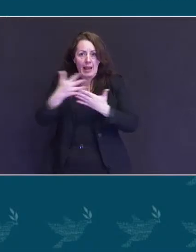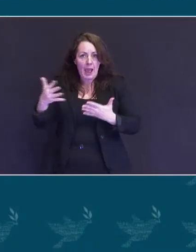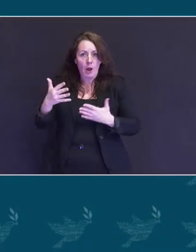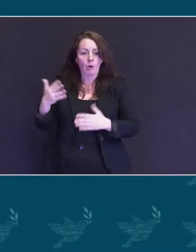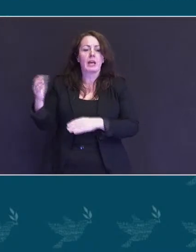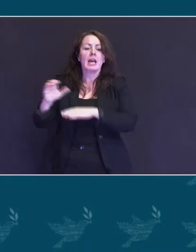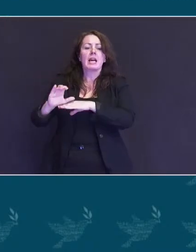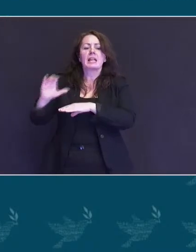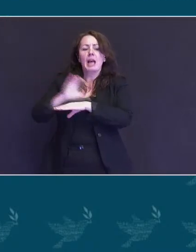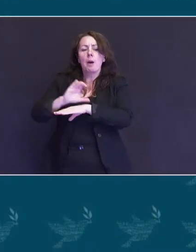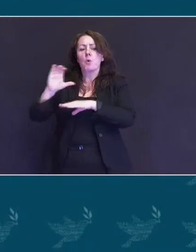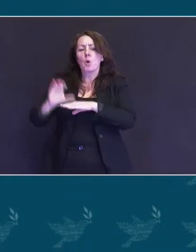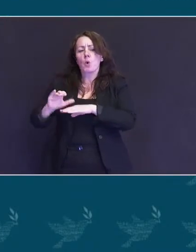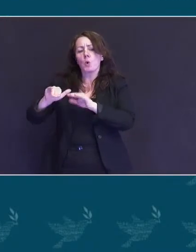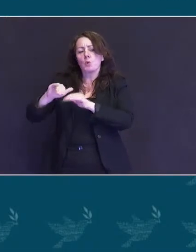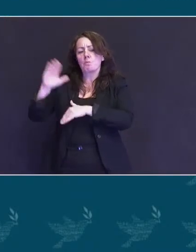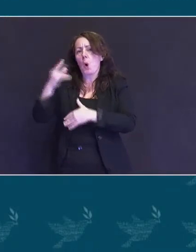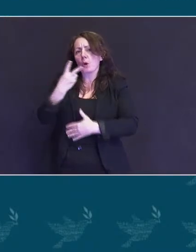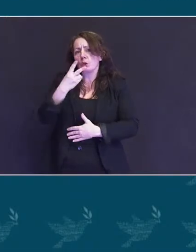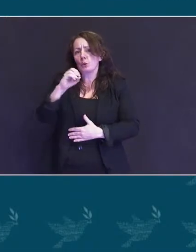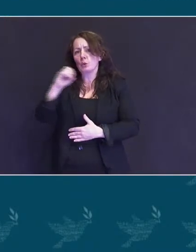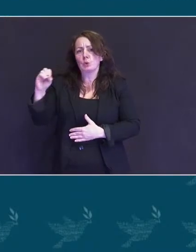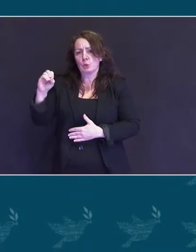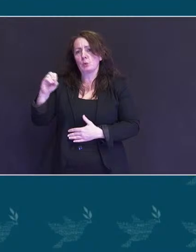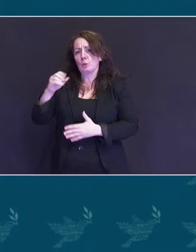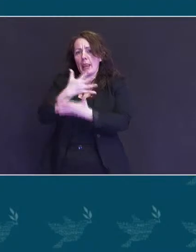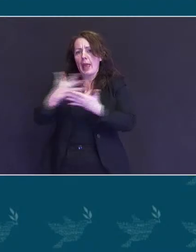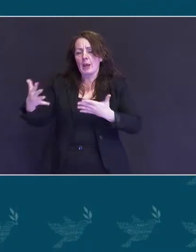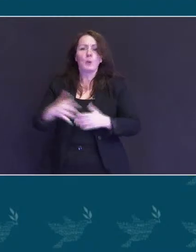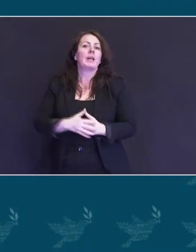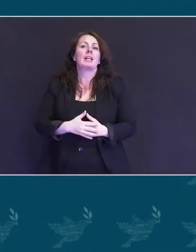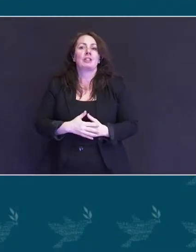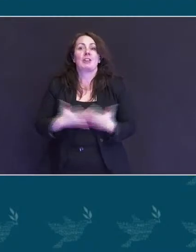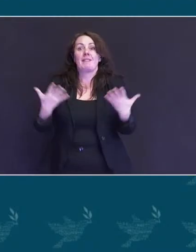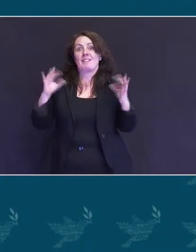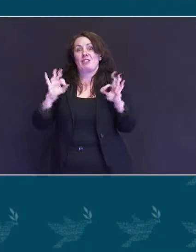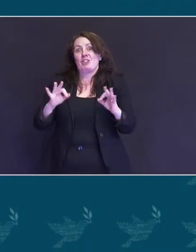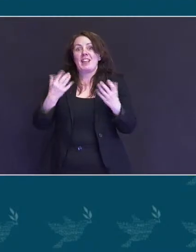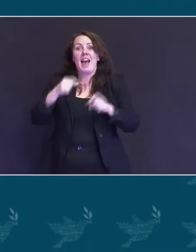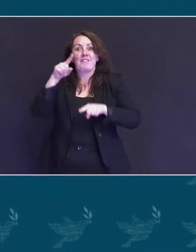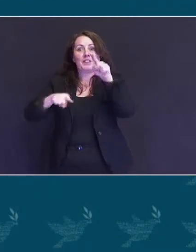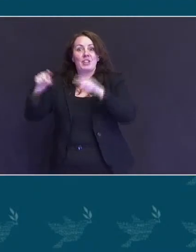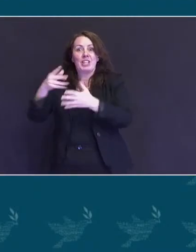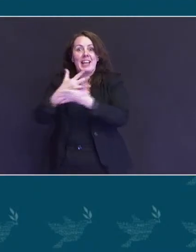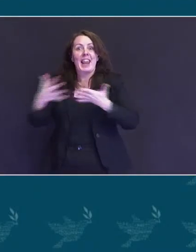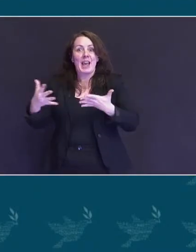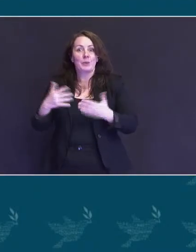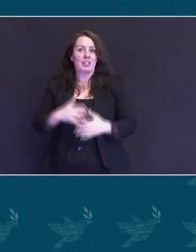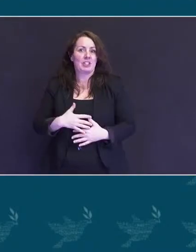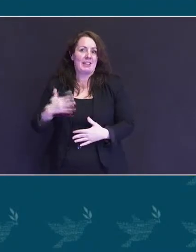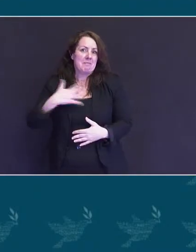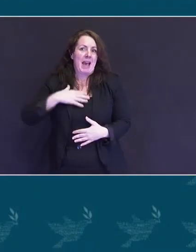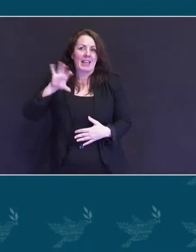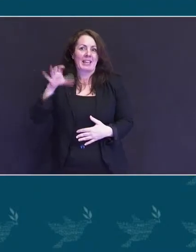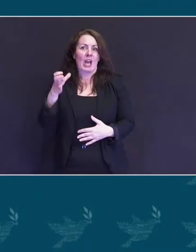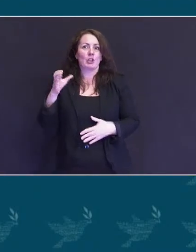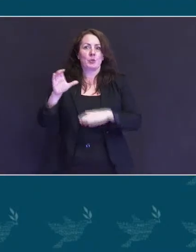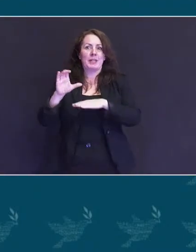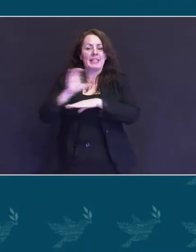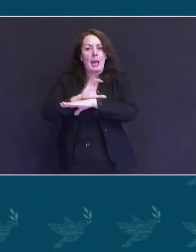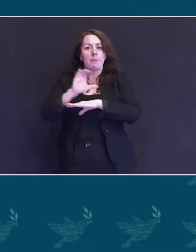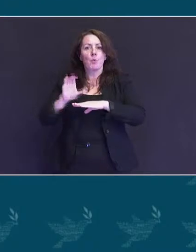200 in Cameroon, hyperdiversity in language terms. If you have 200 languages in a country such as